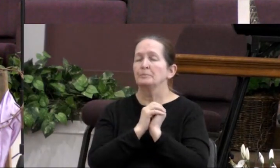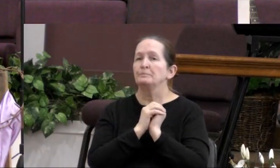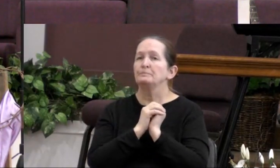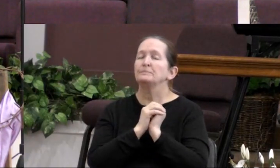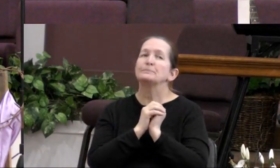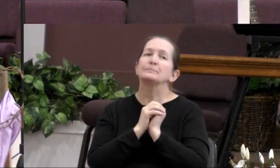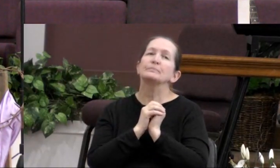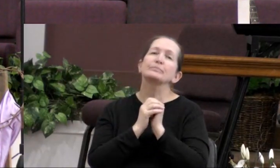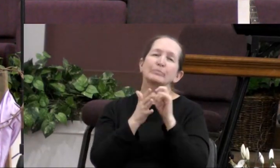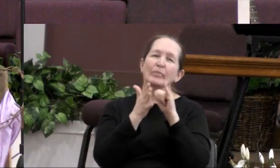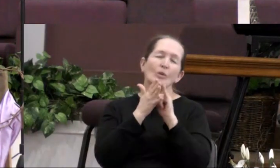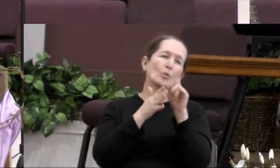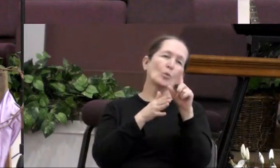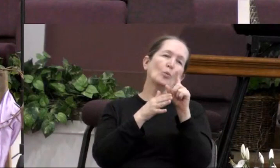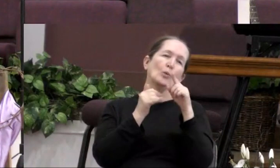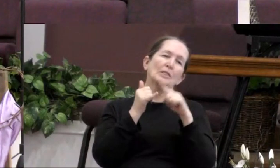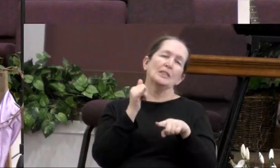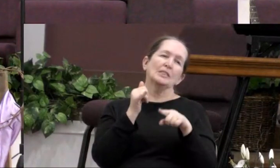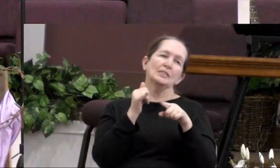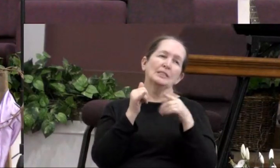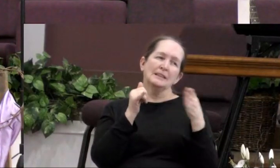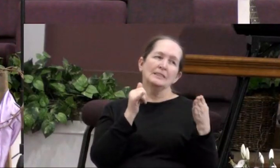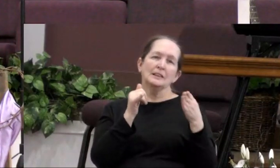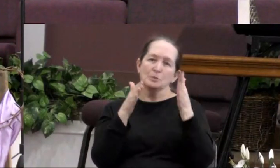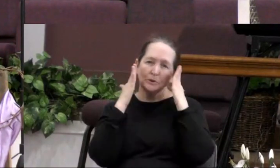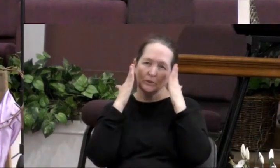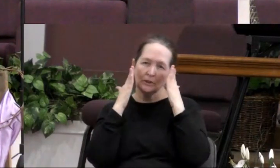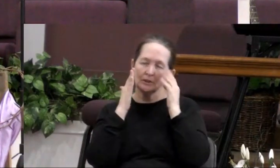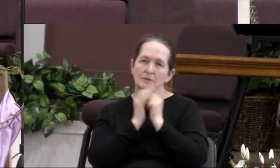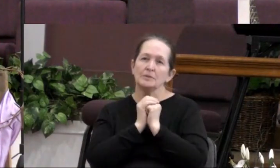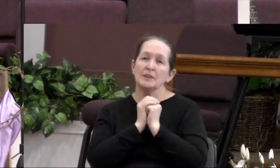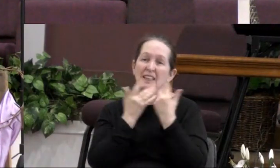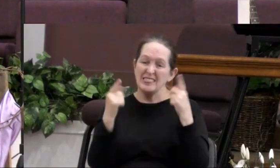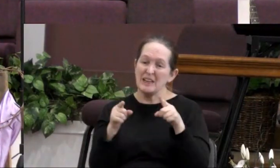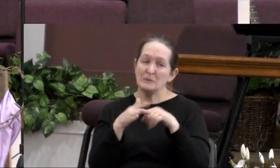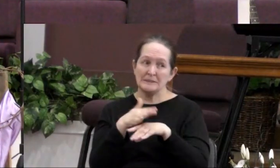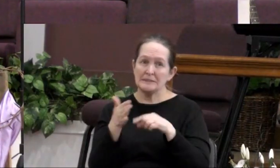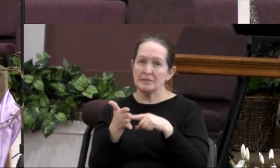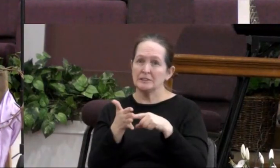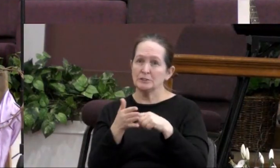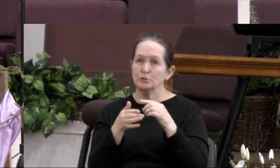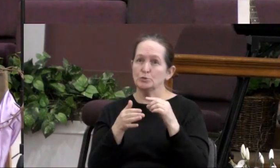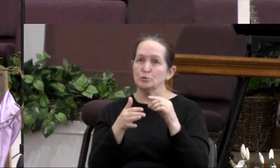See, that's one of the last things I draw your attention to that happens in this story.